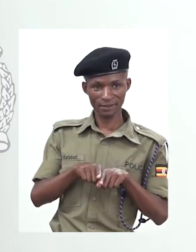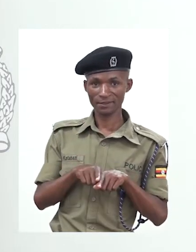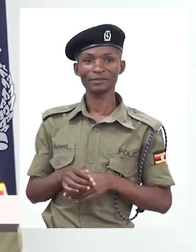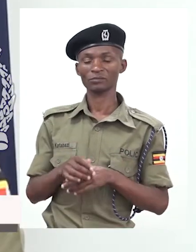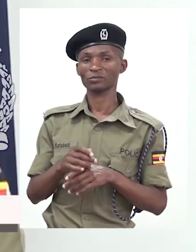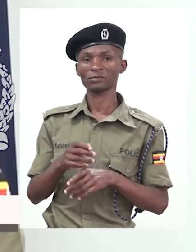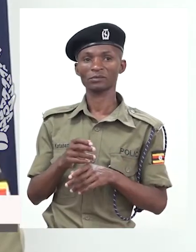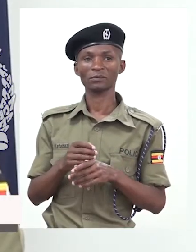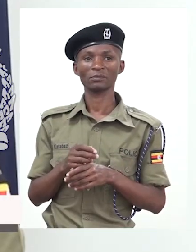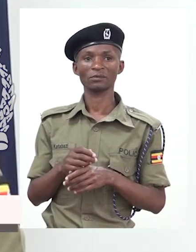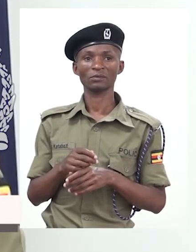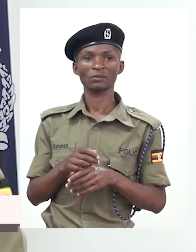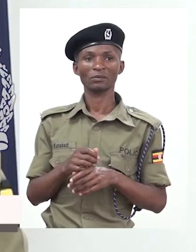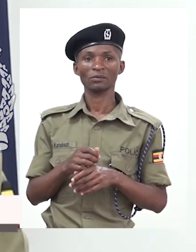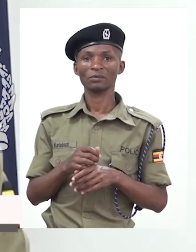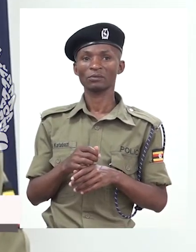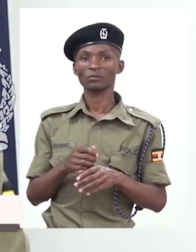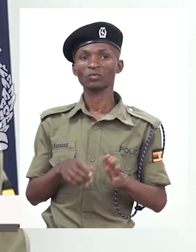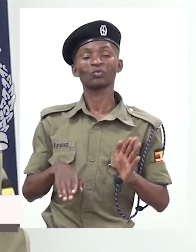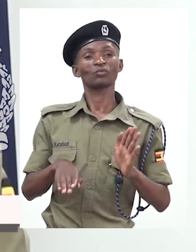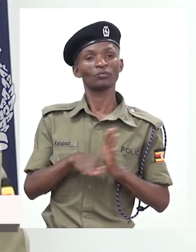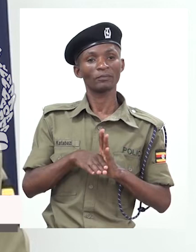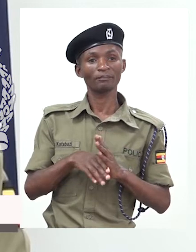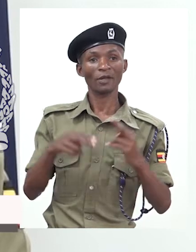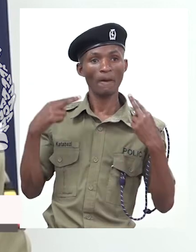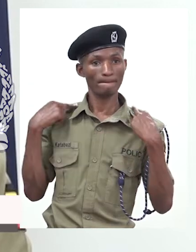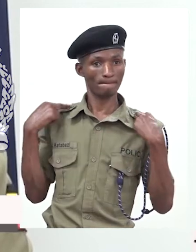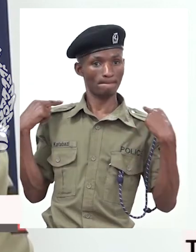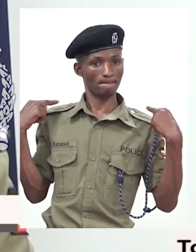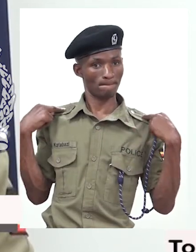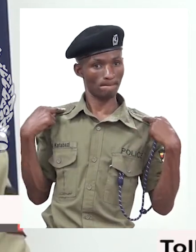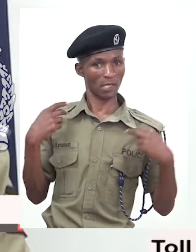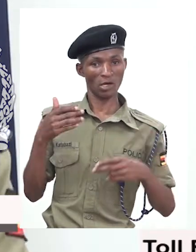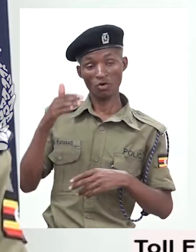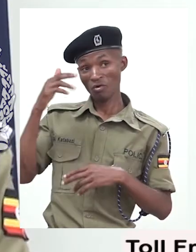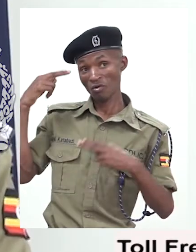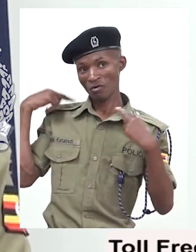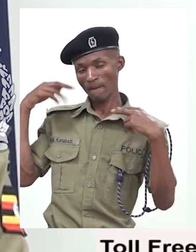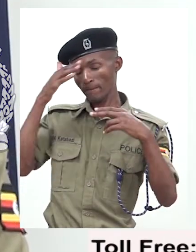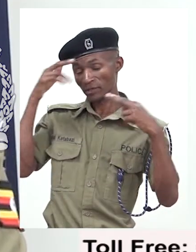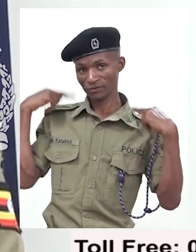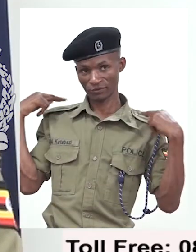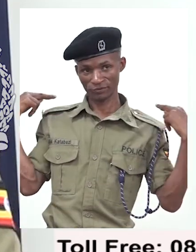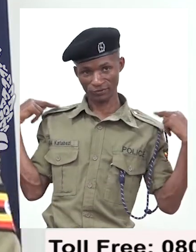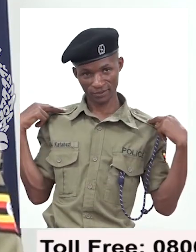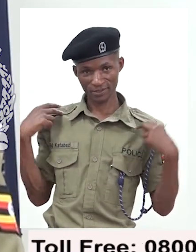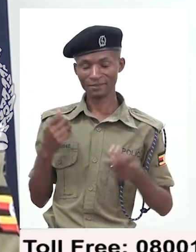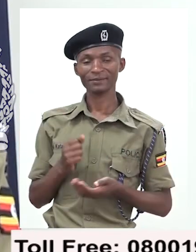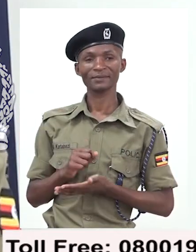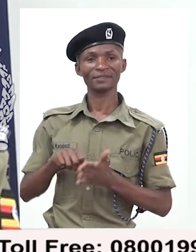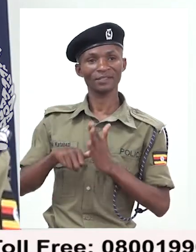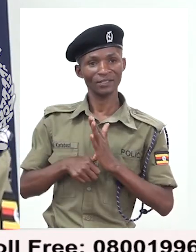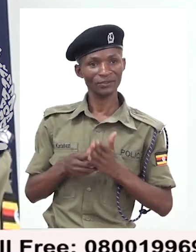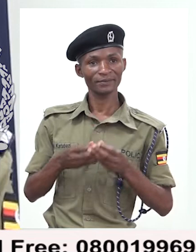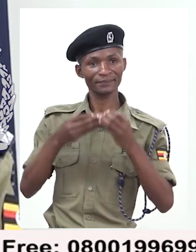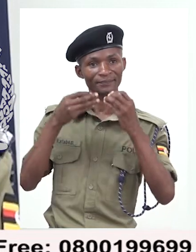strongly condemn attacks on police officers, and this continues to highlight some of the dangers that